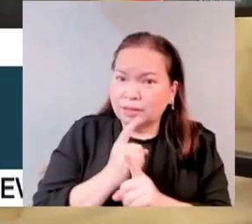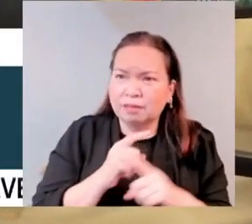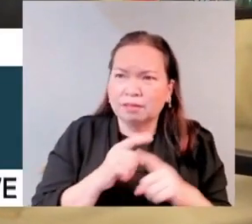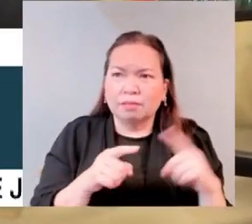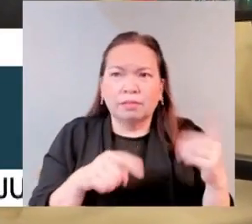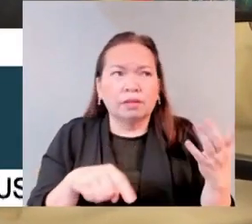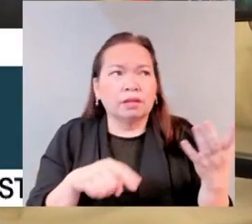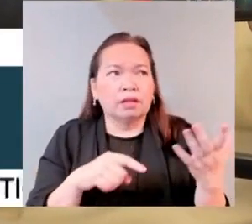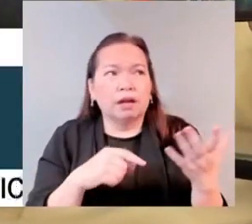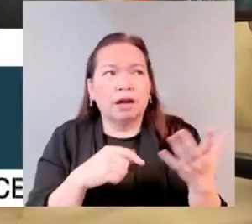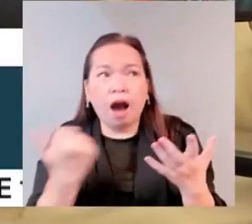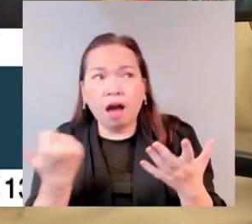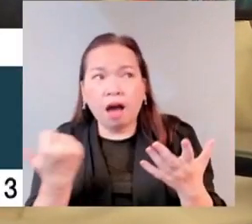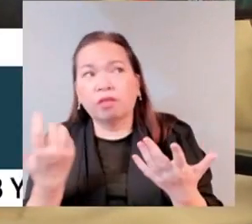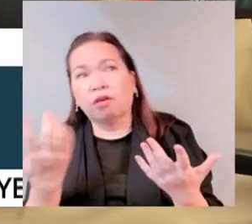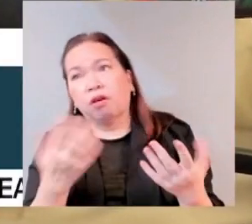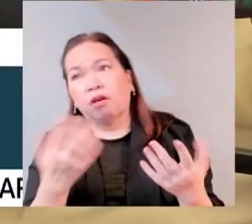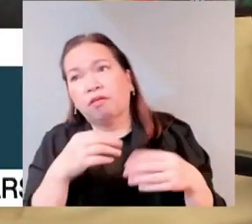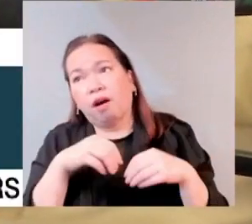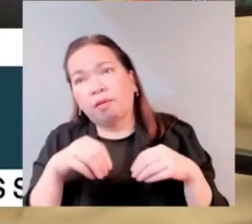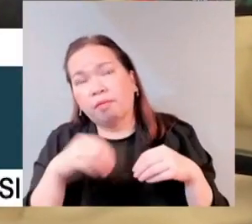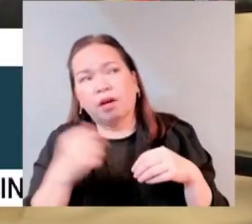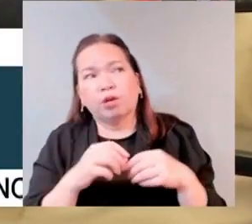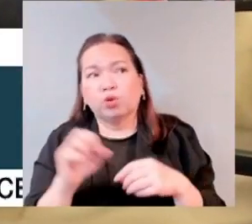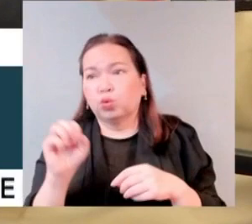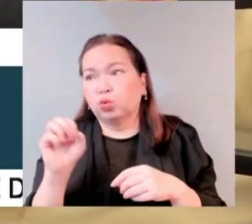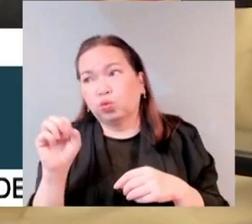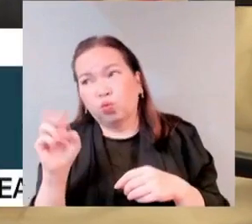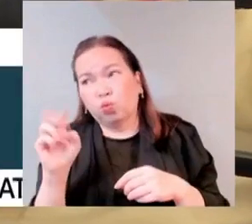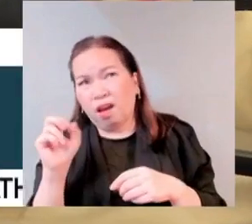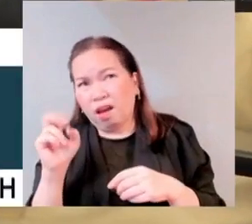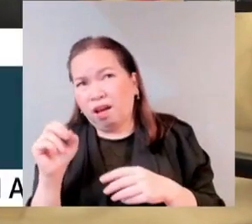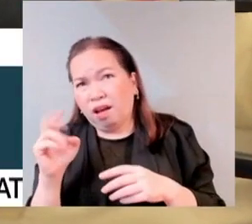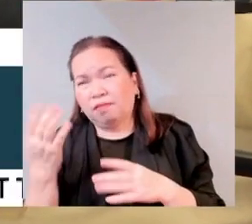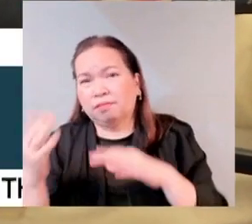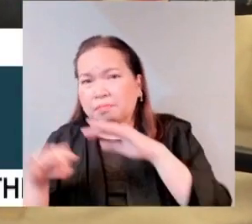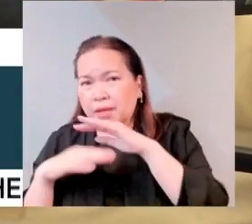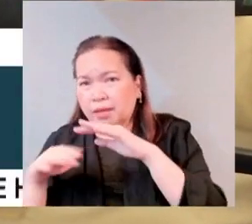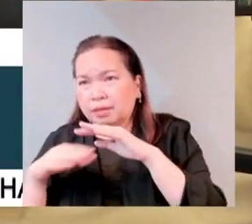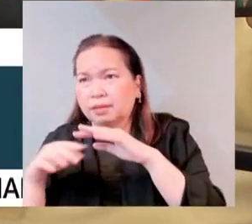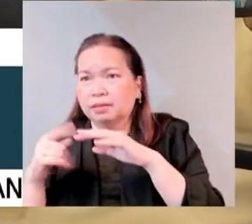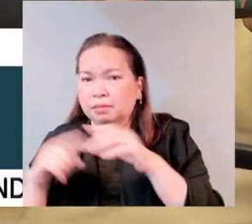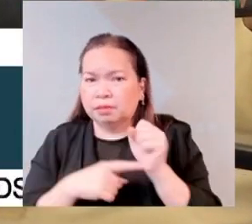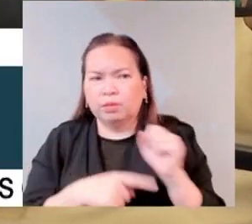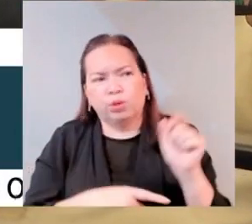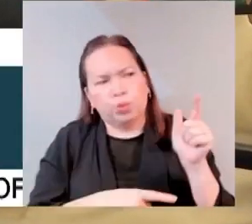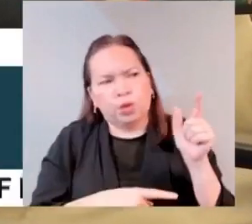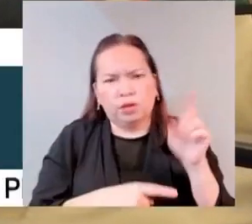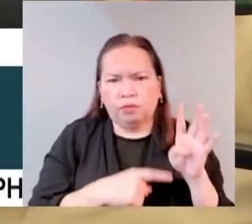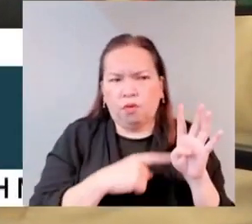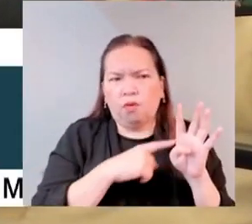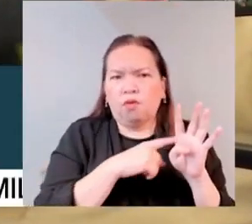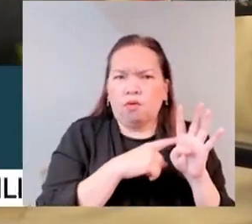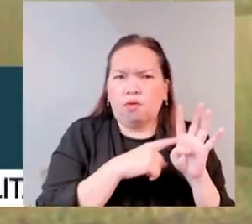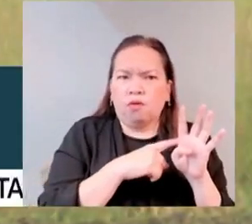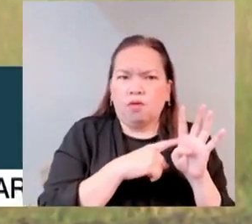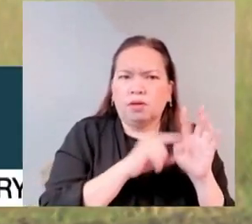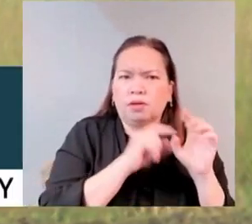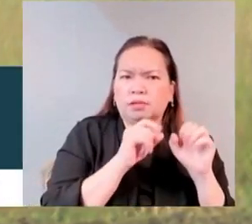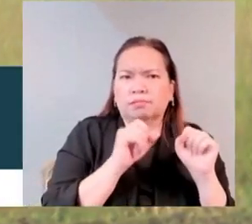pa rin sa 38, di ba? Oh, kaya I cannot understand why the prices are going